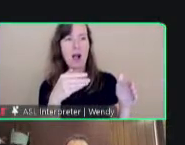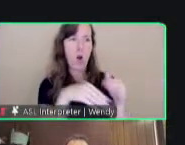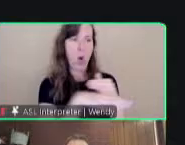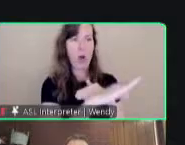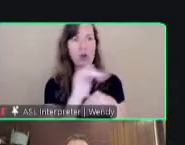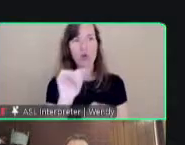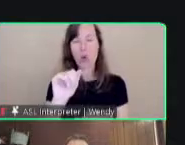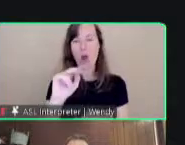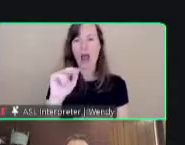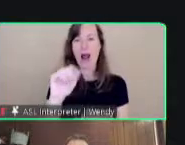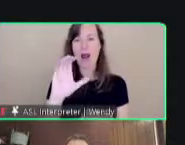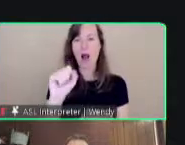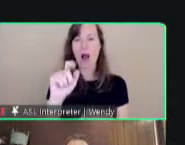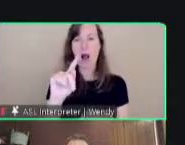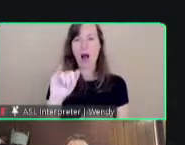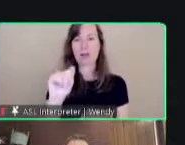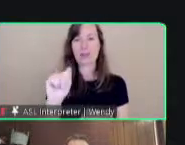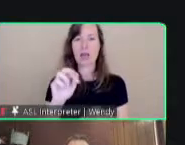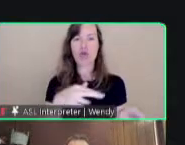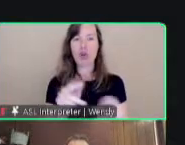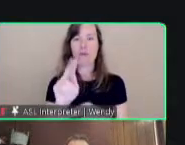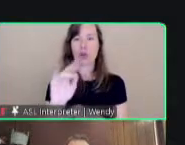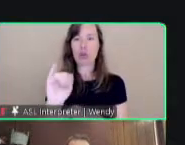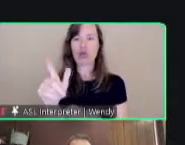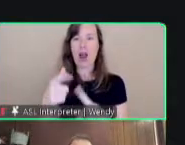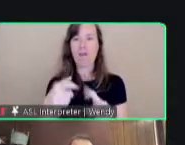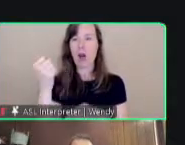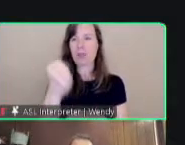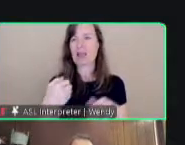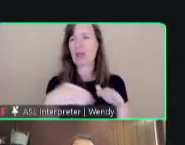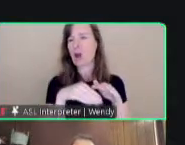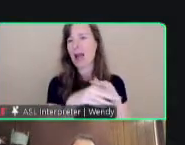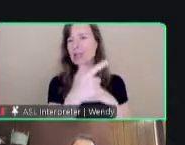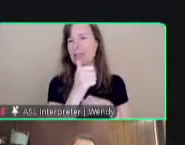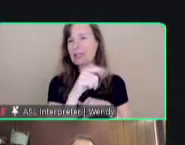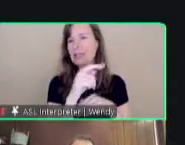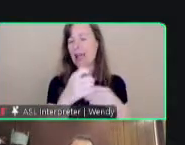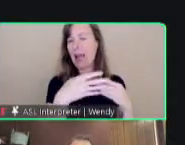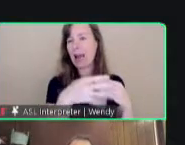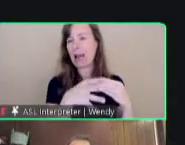gate, which is just below Bladensburg Waterfront Park.